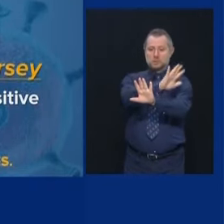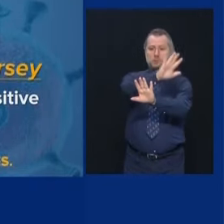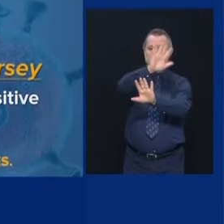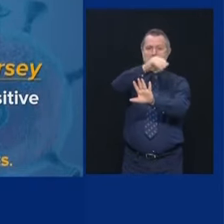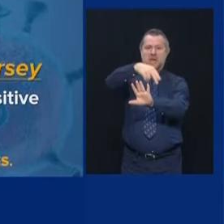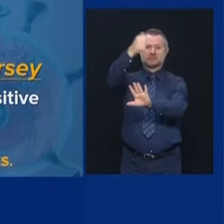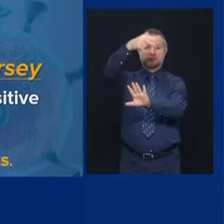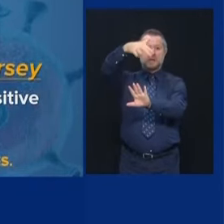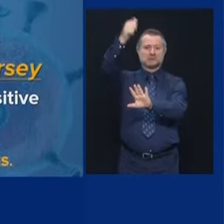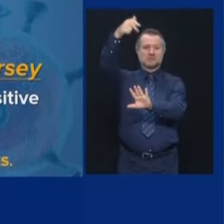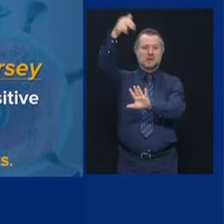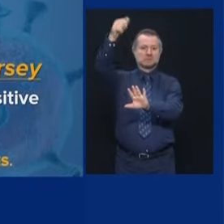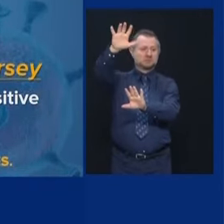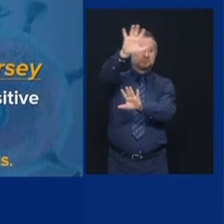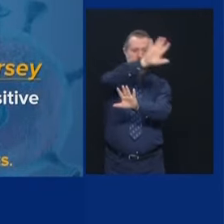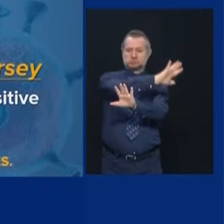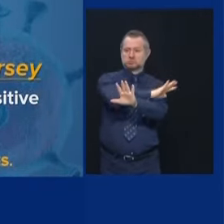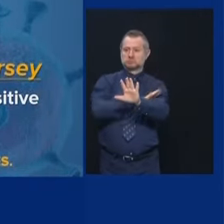New Jersey